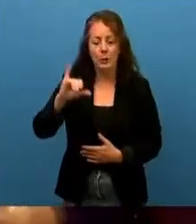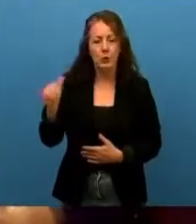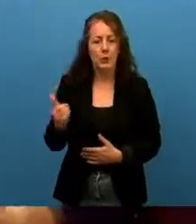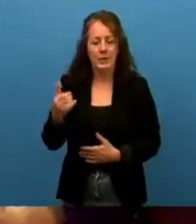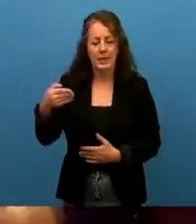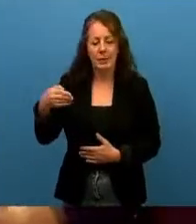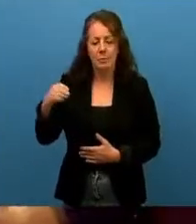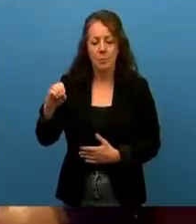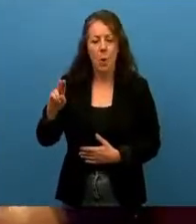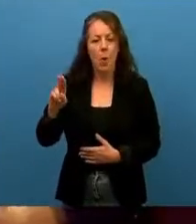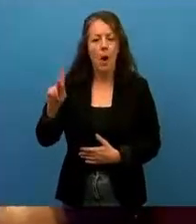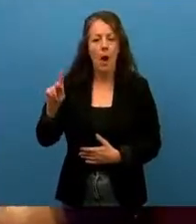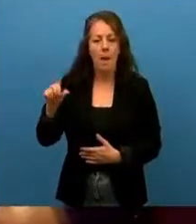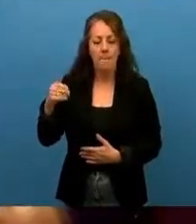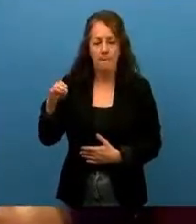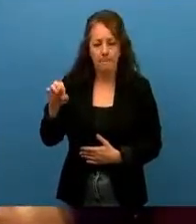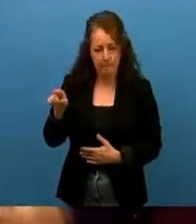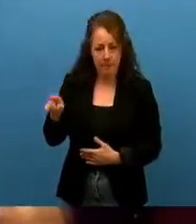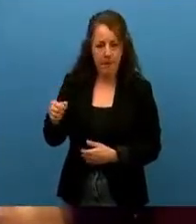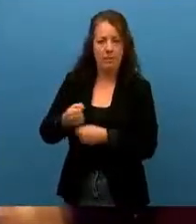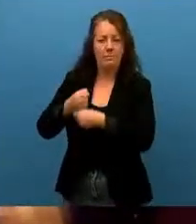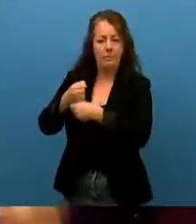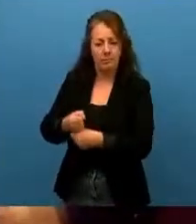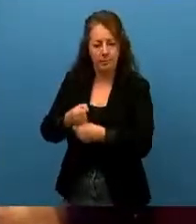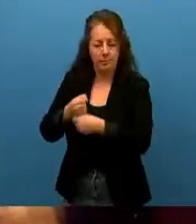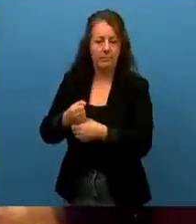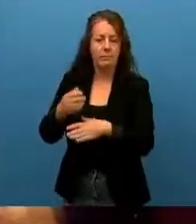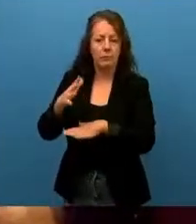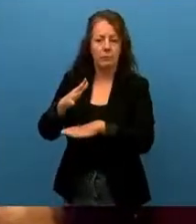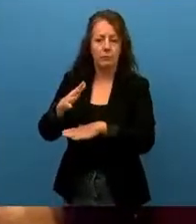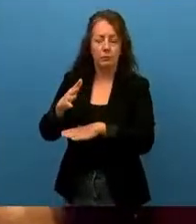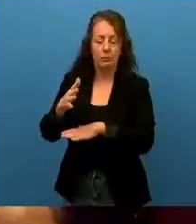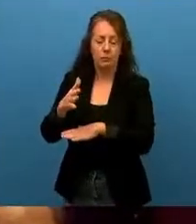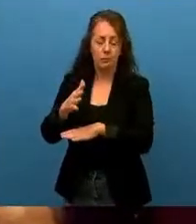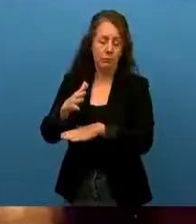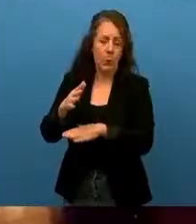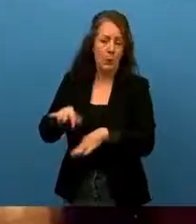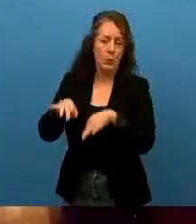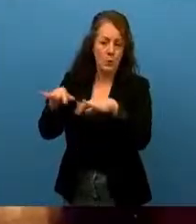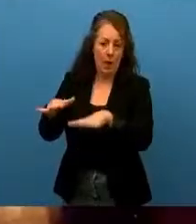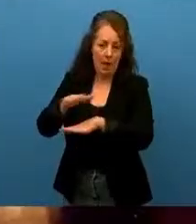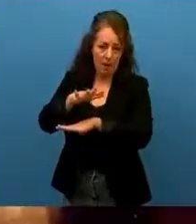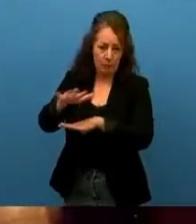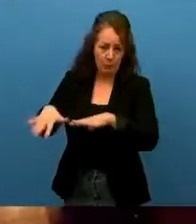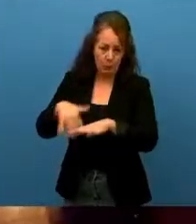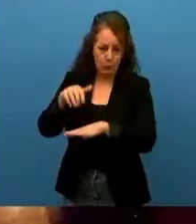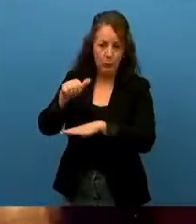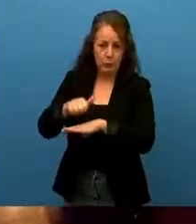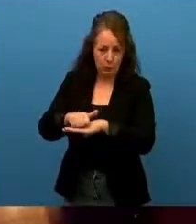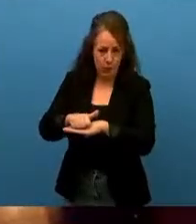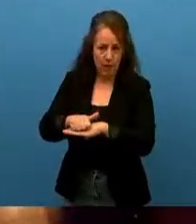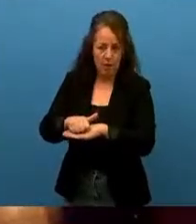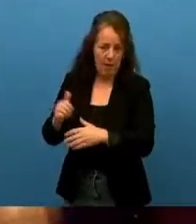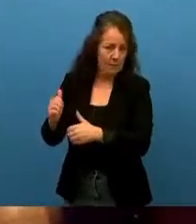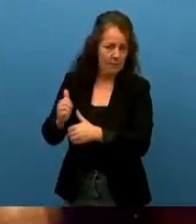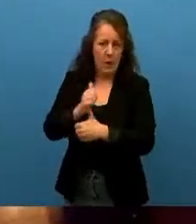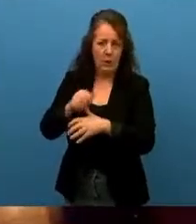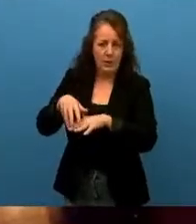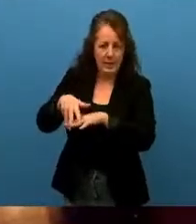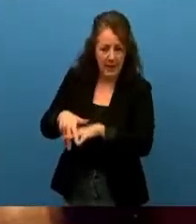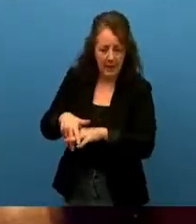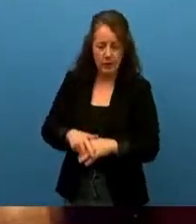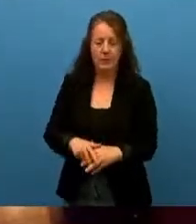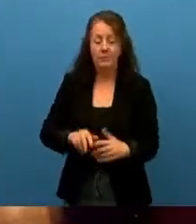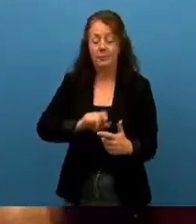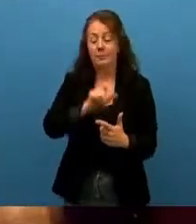First Nations people, and he'll be followed by Her Excellency,